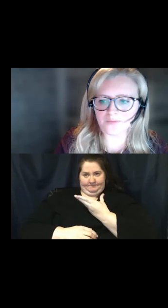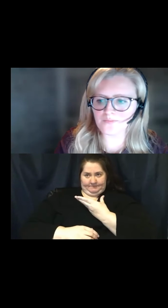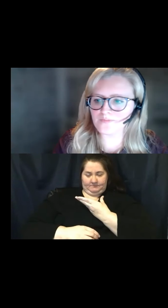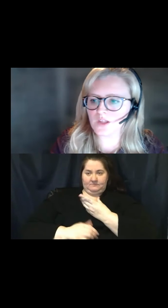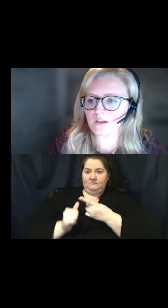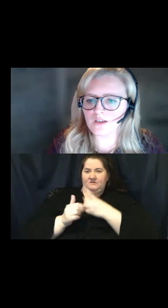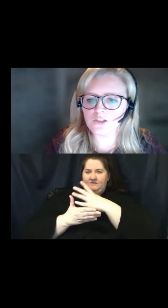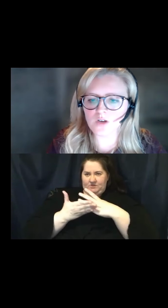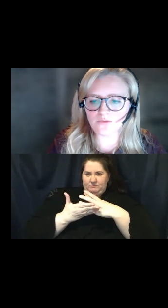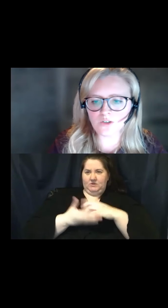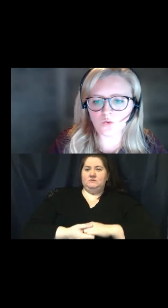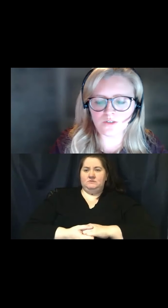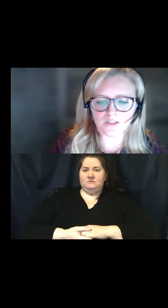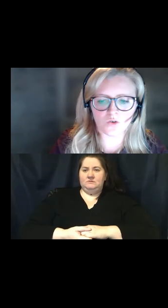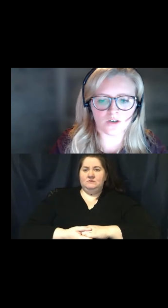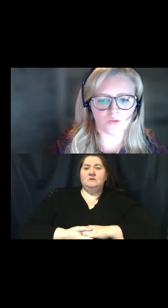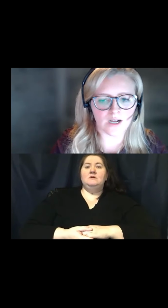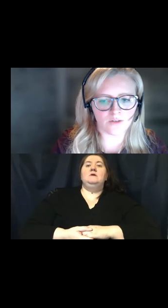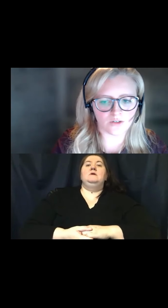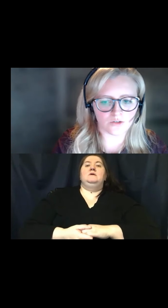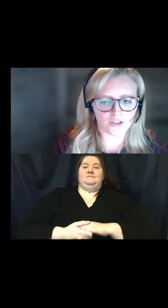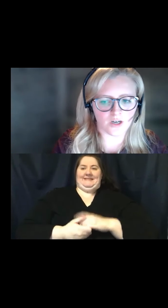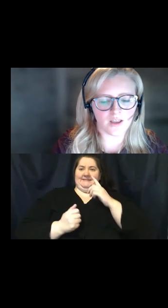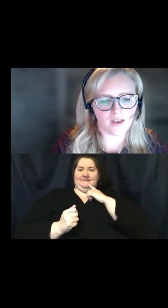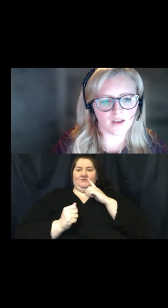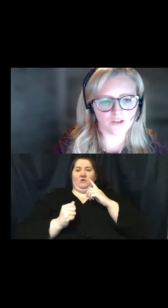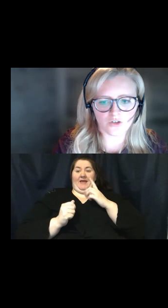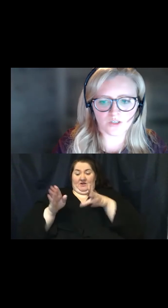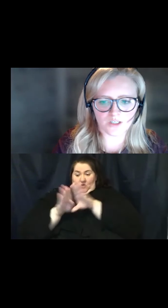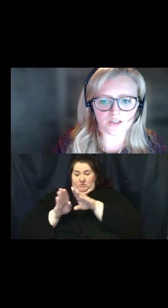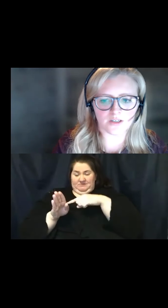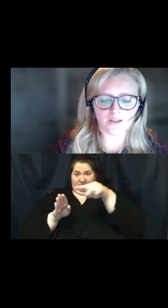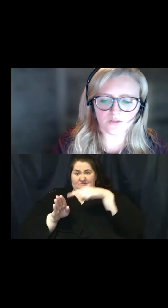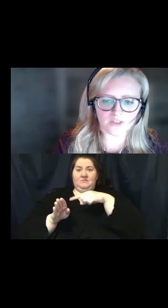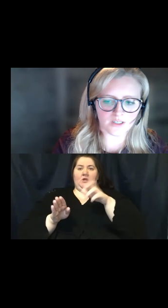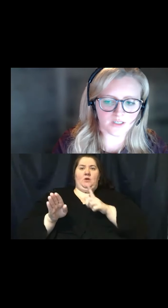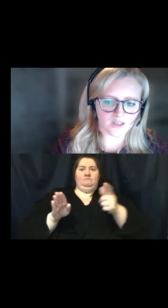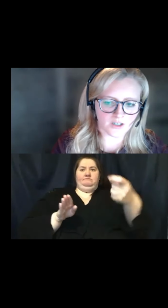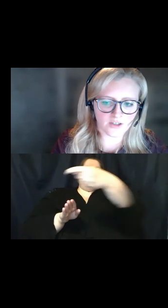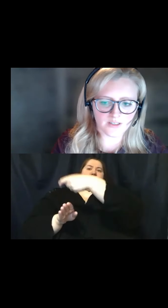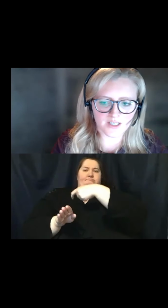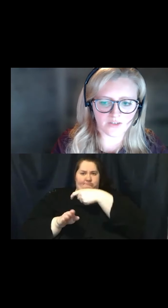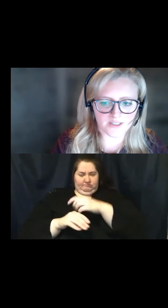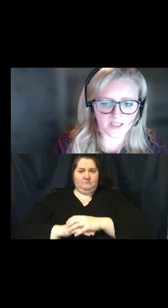Thank you. Traffic will detour around the closure as shown here via